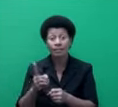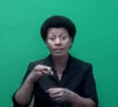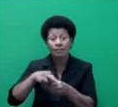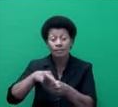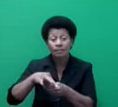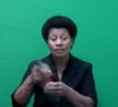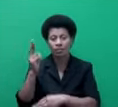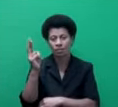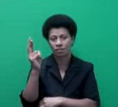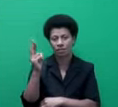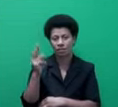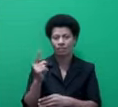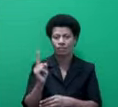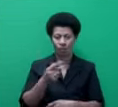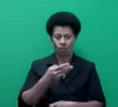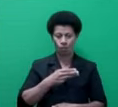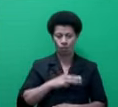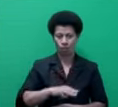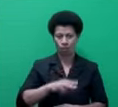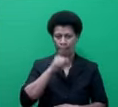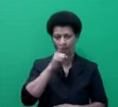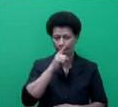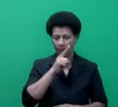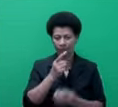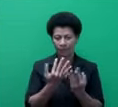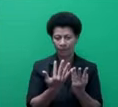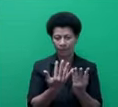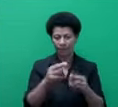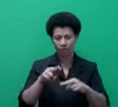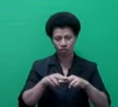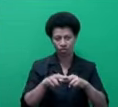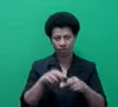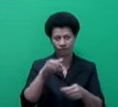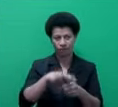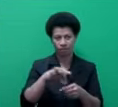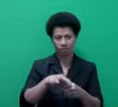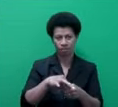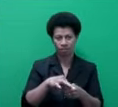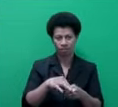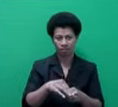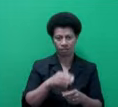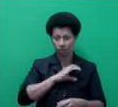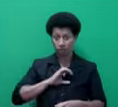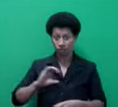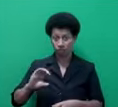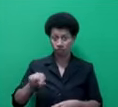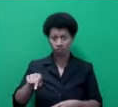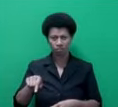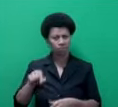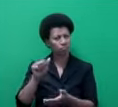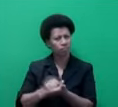broadly represented the will of the Fijian voters, sir. The conditions were in place for Fijians